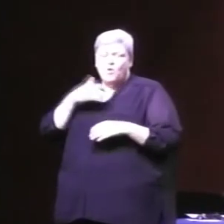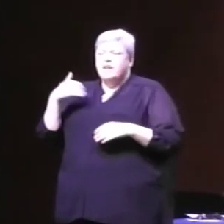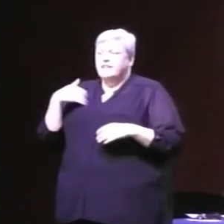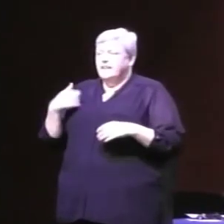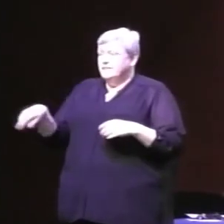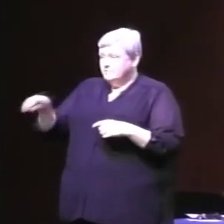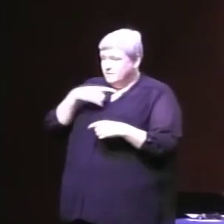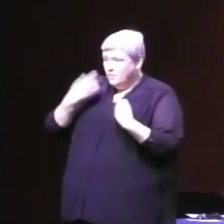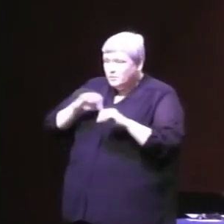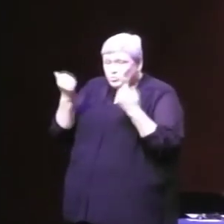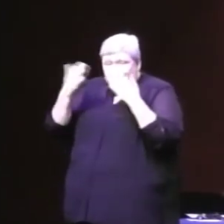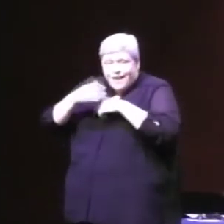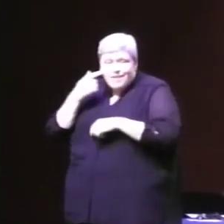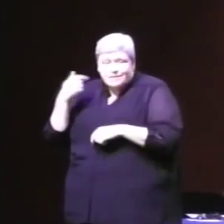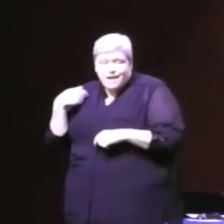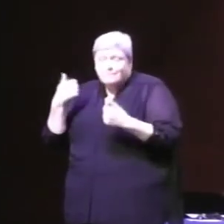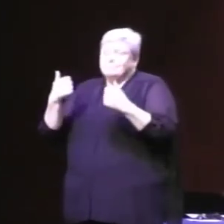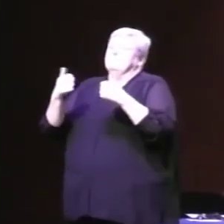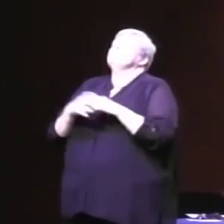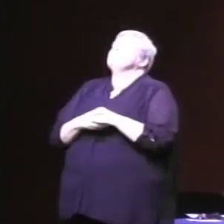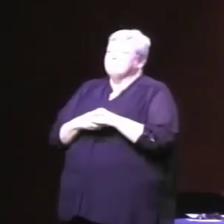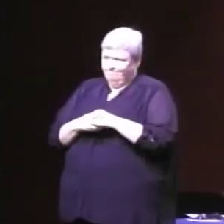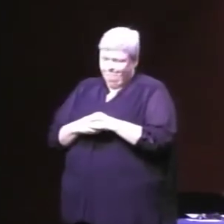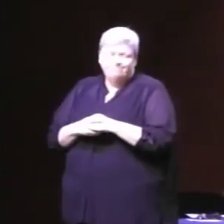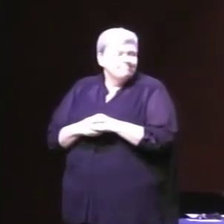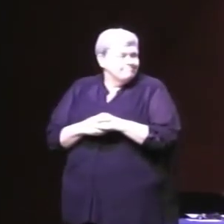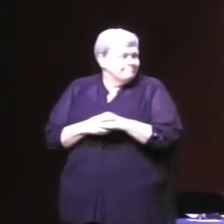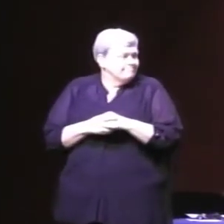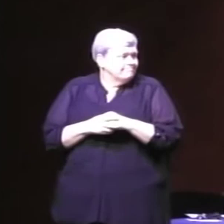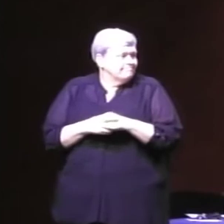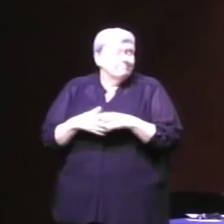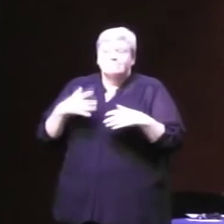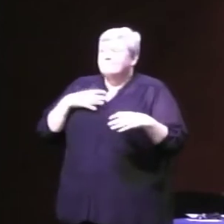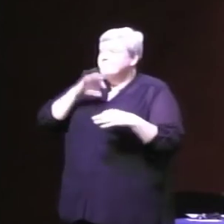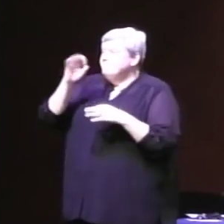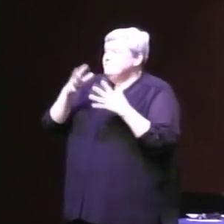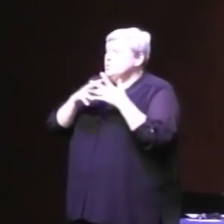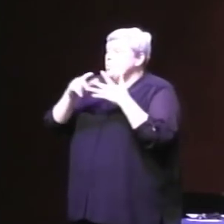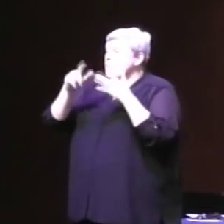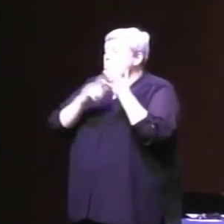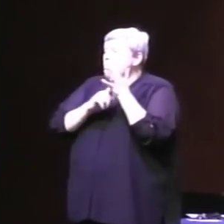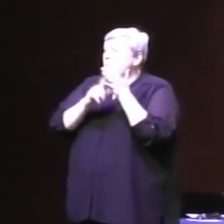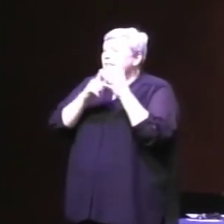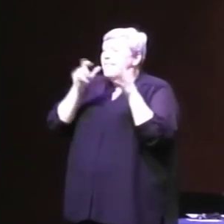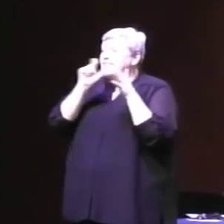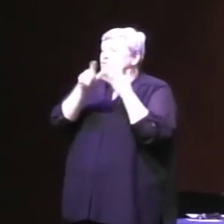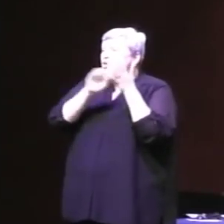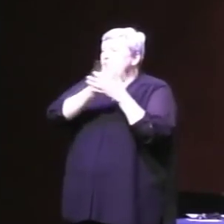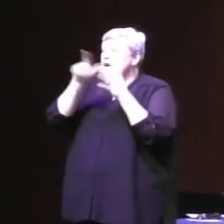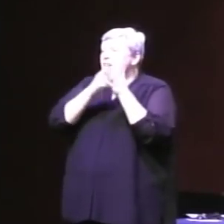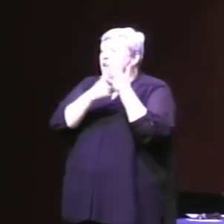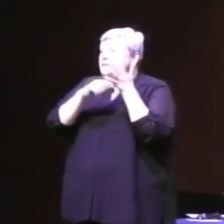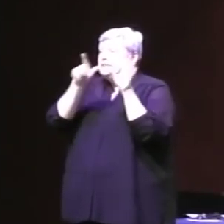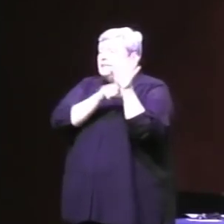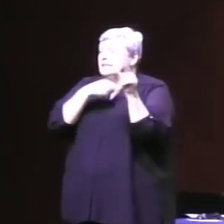Trust everyone had a good evening last night. Good. I'd now like to ask Willie Docherty to give the standing orders report.